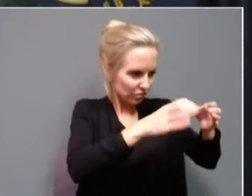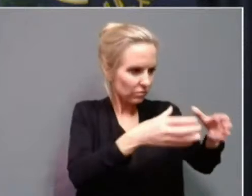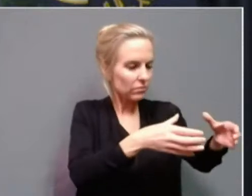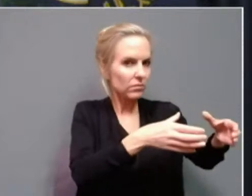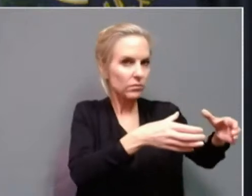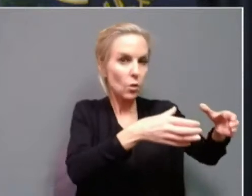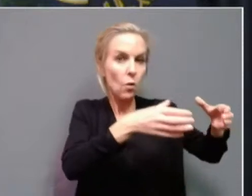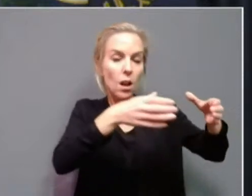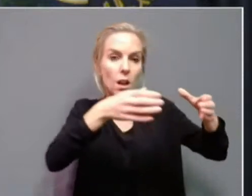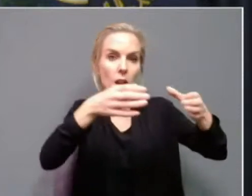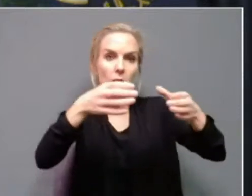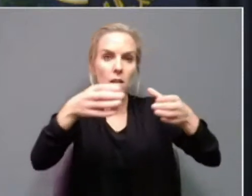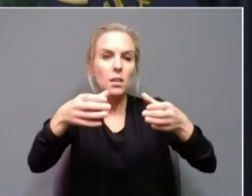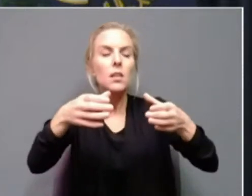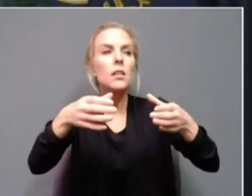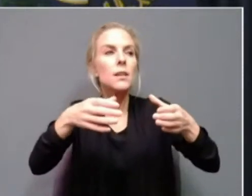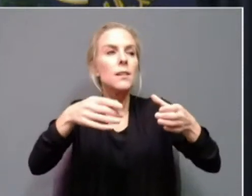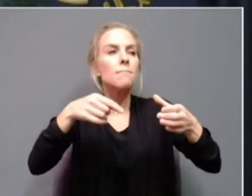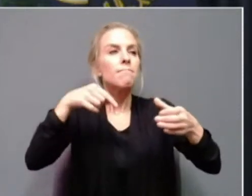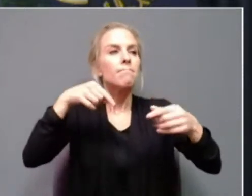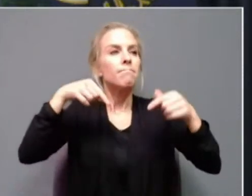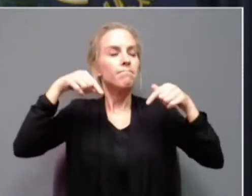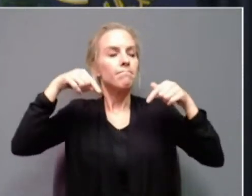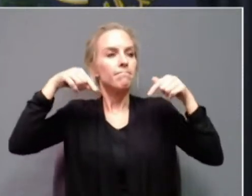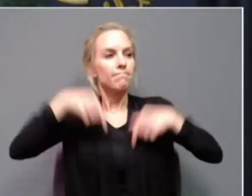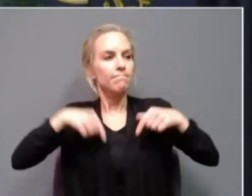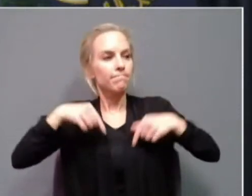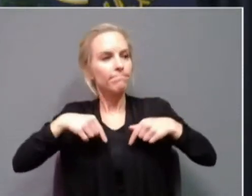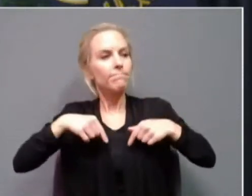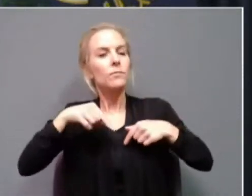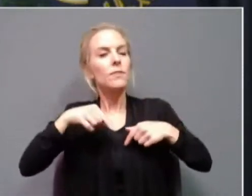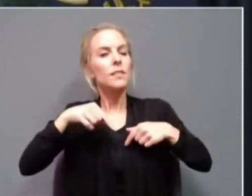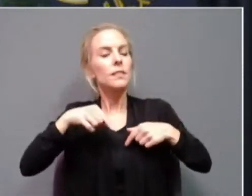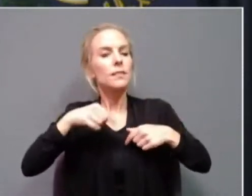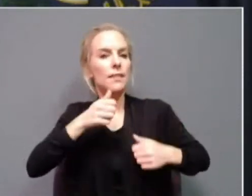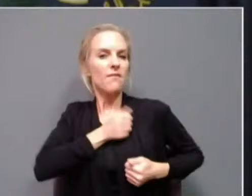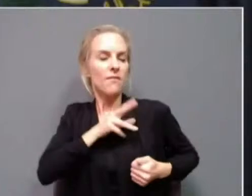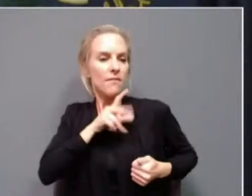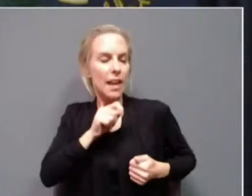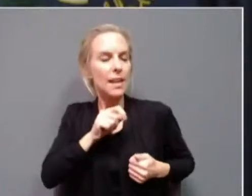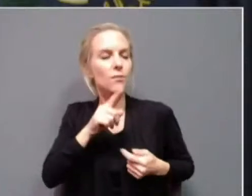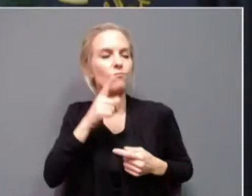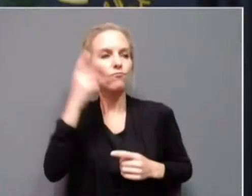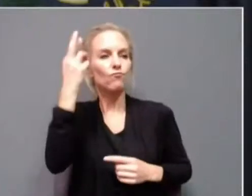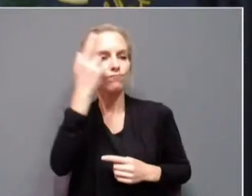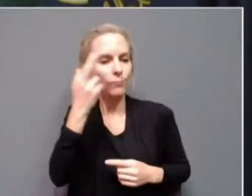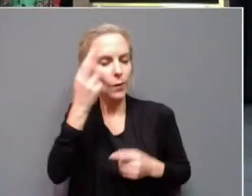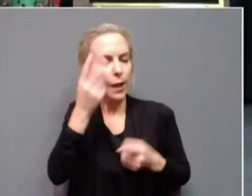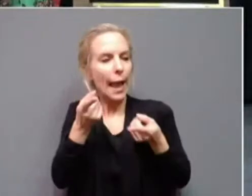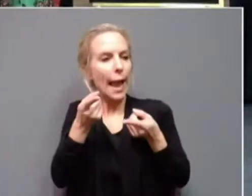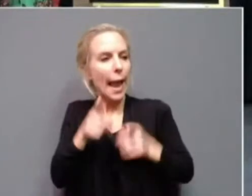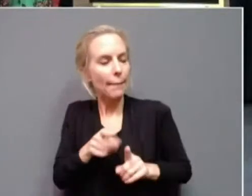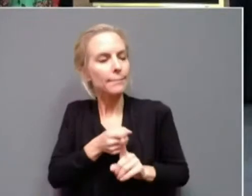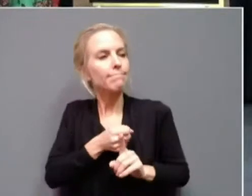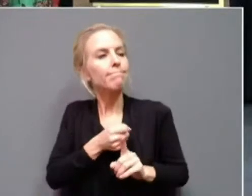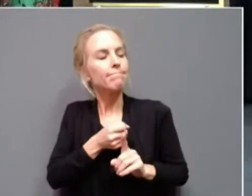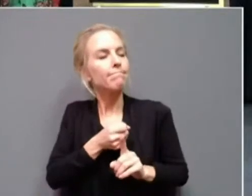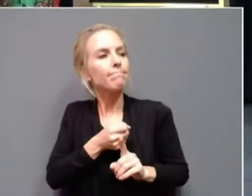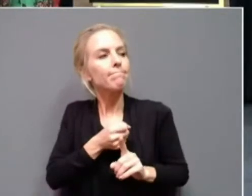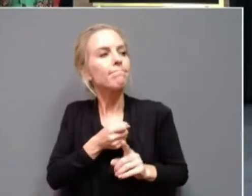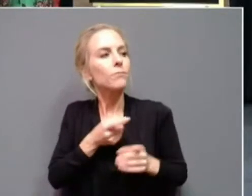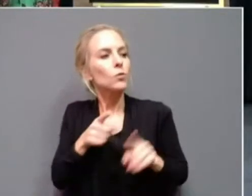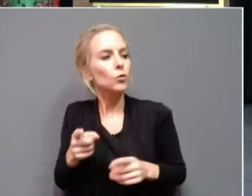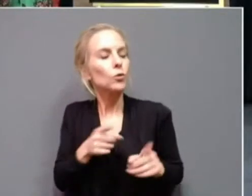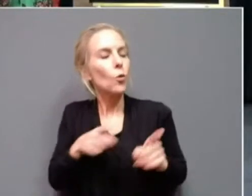it set in. I think he realized what was happening. And so we approached the zipper wall and then another zipper wall to enter our